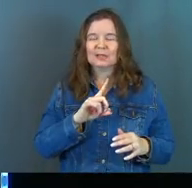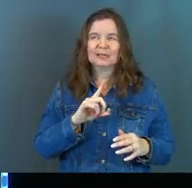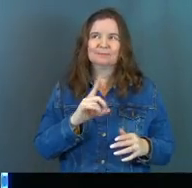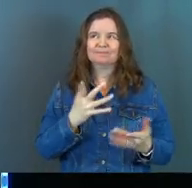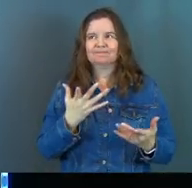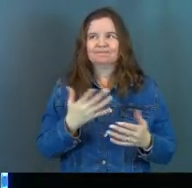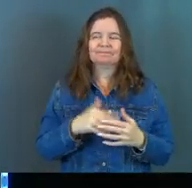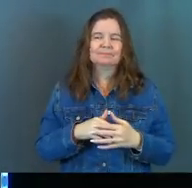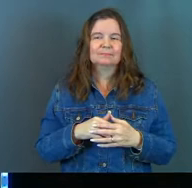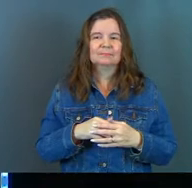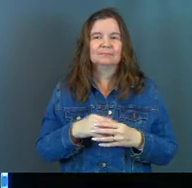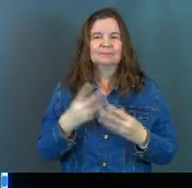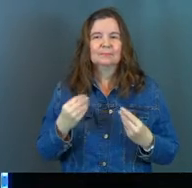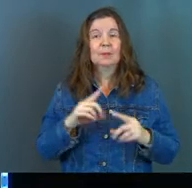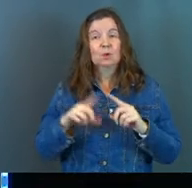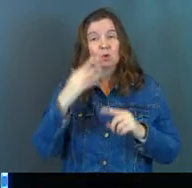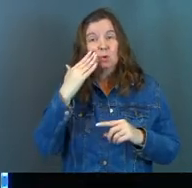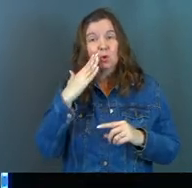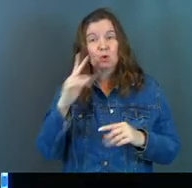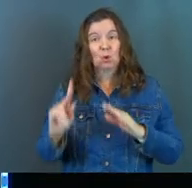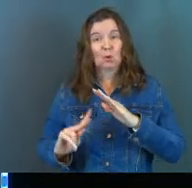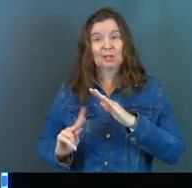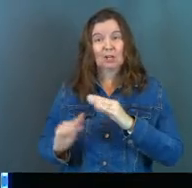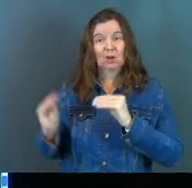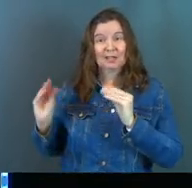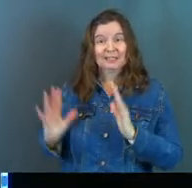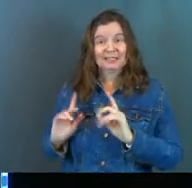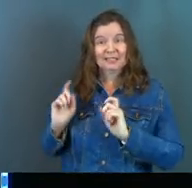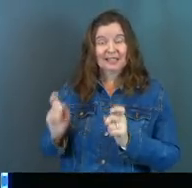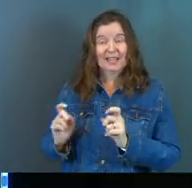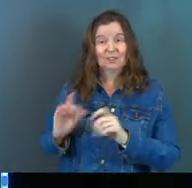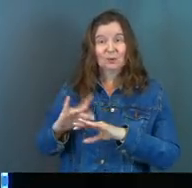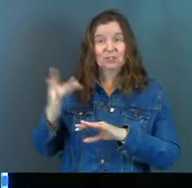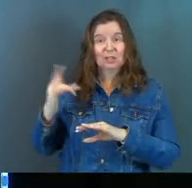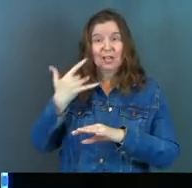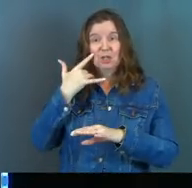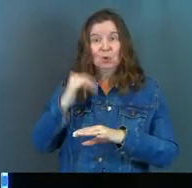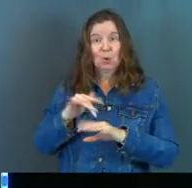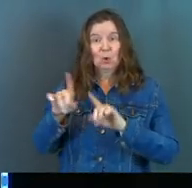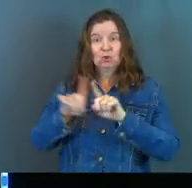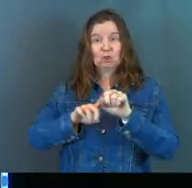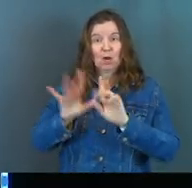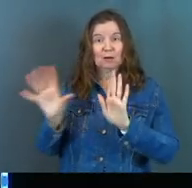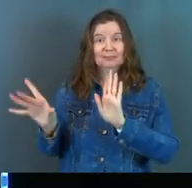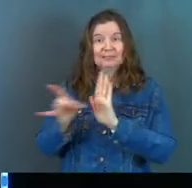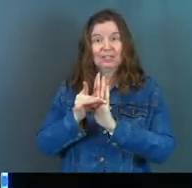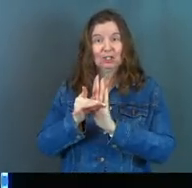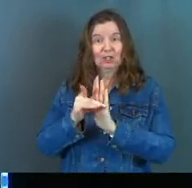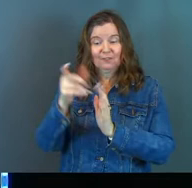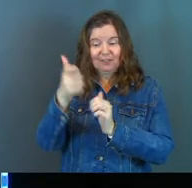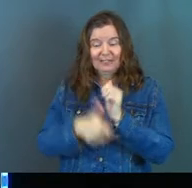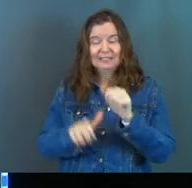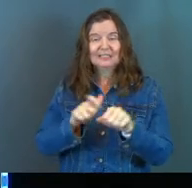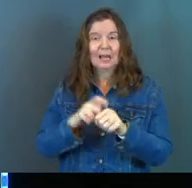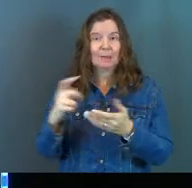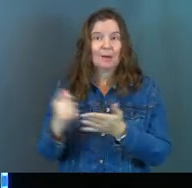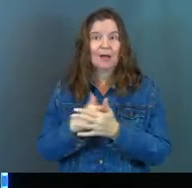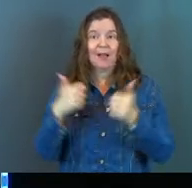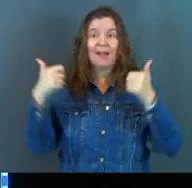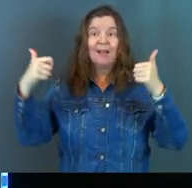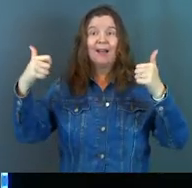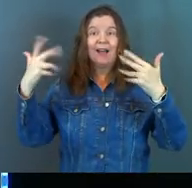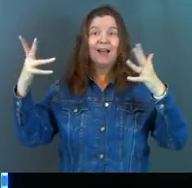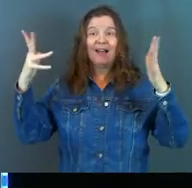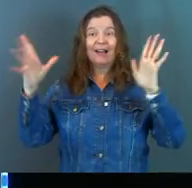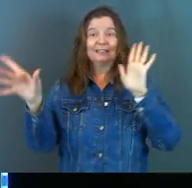fluffy, but you know that your kindergarten teacher gave you a shiny gold star sticker for every single time you did something